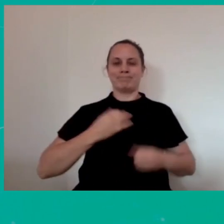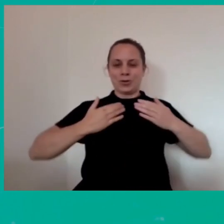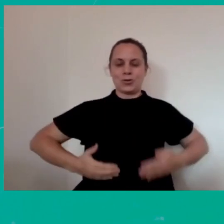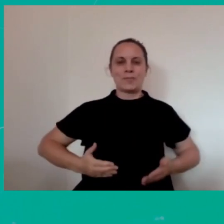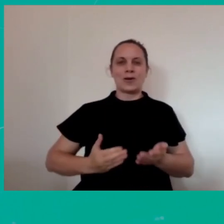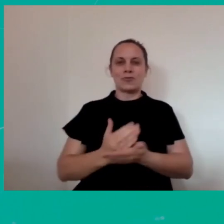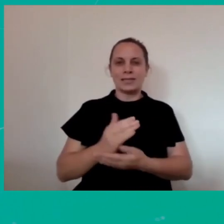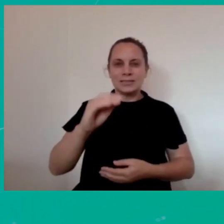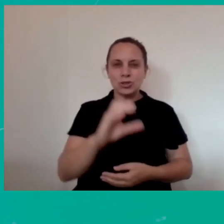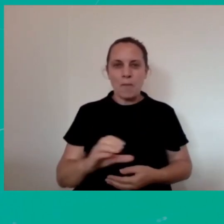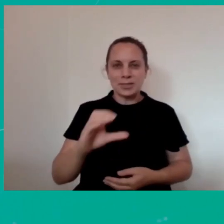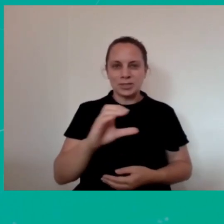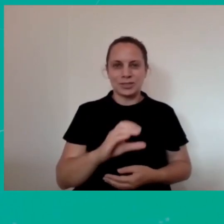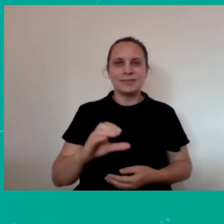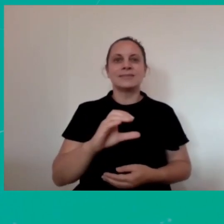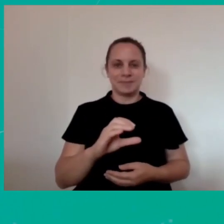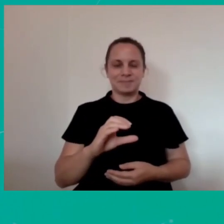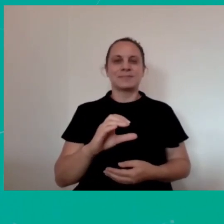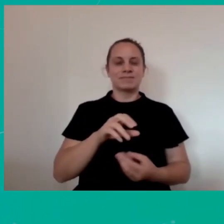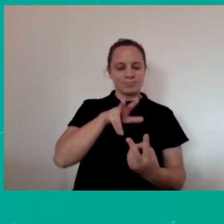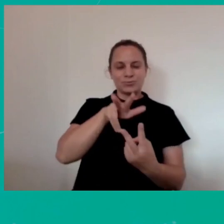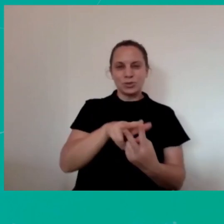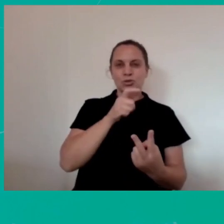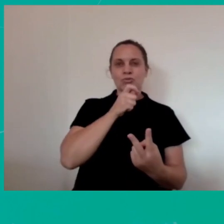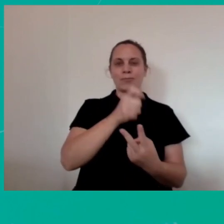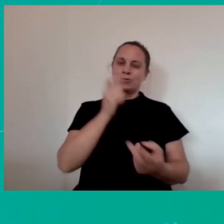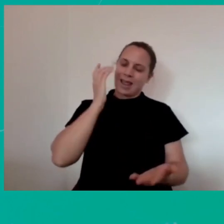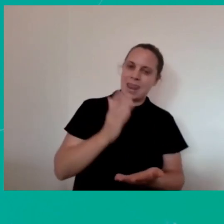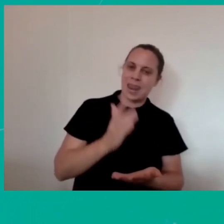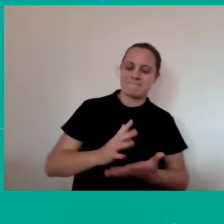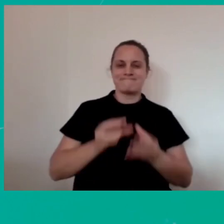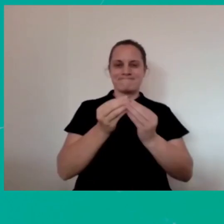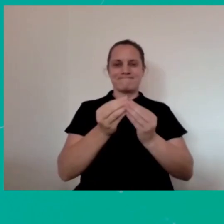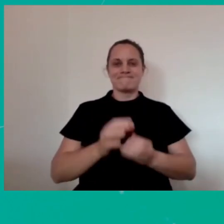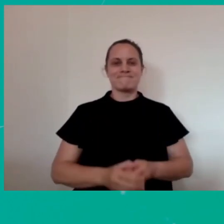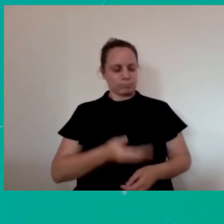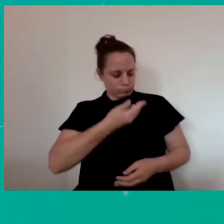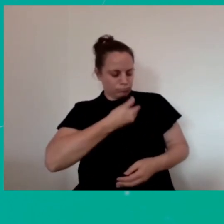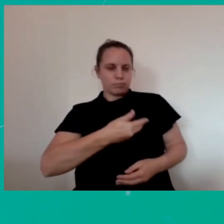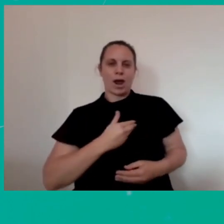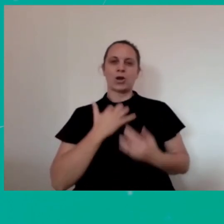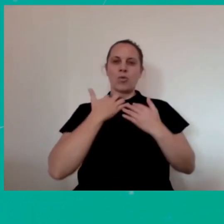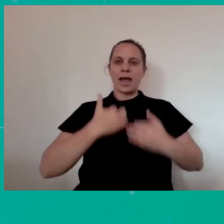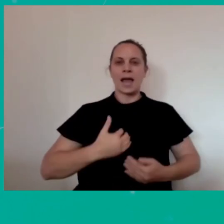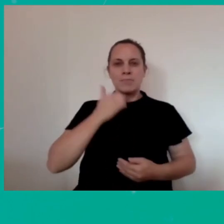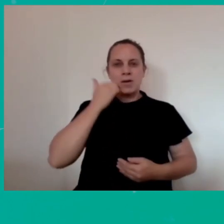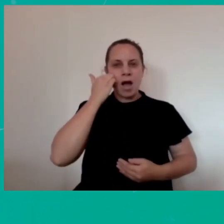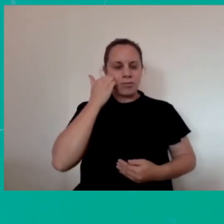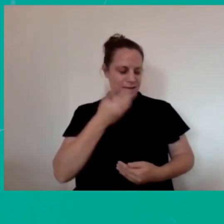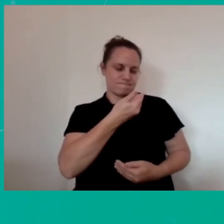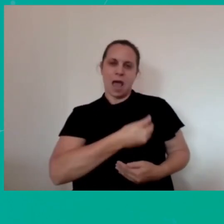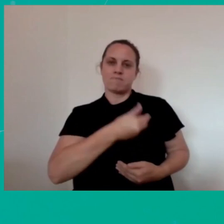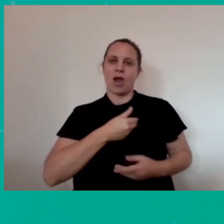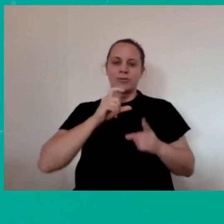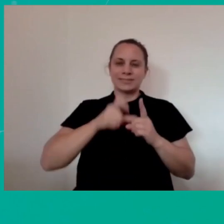to make these two reports a reality. I'm proud to be Māori. I'm proud to be disabled. But I know